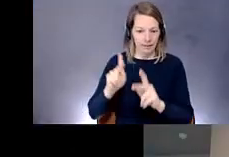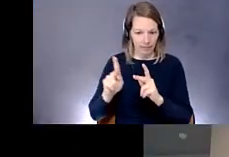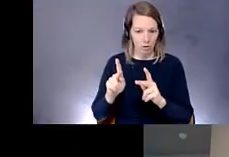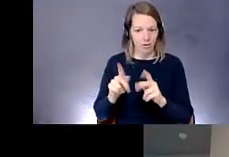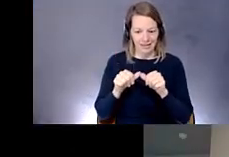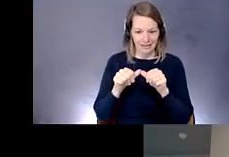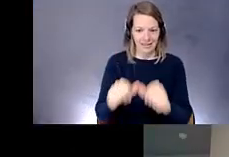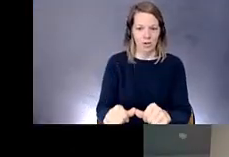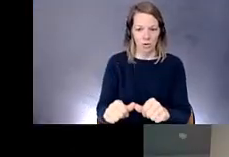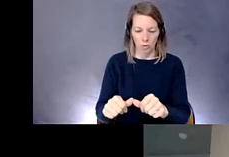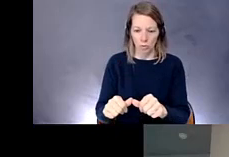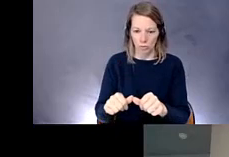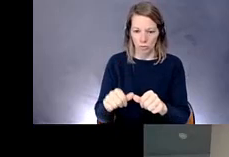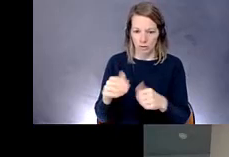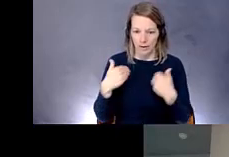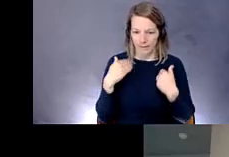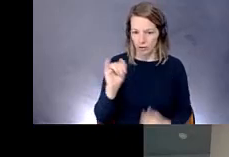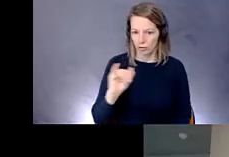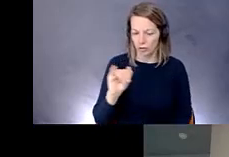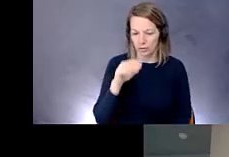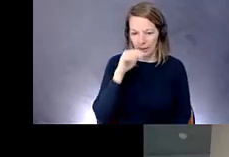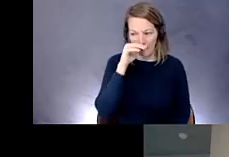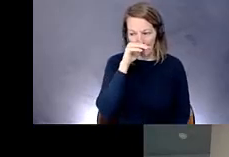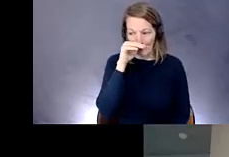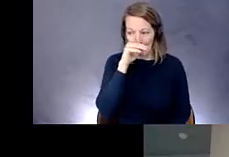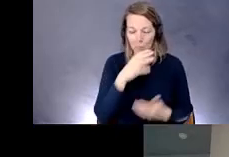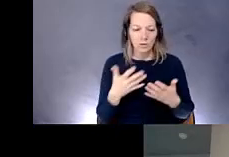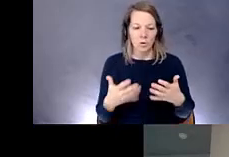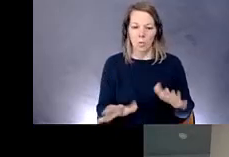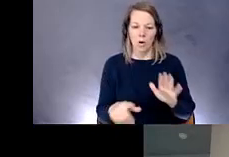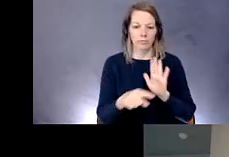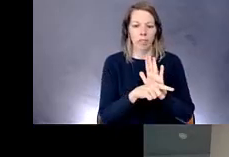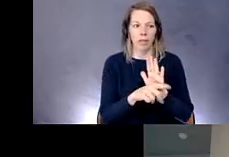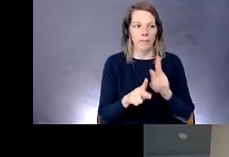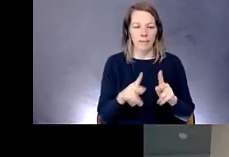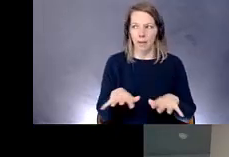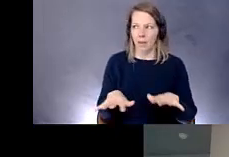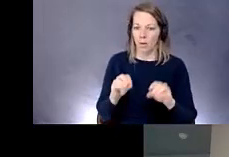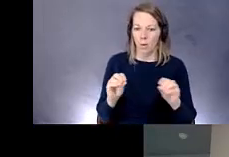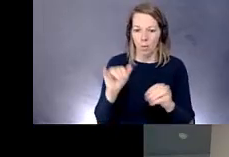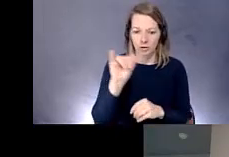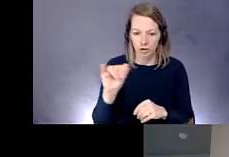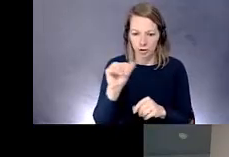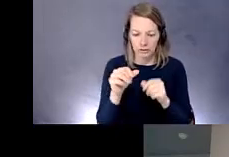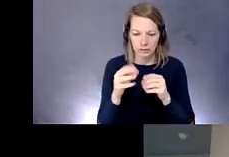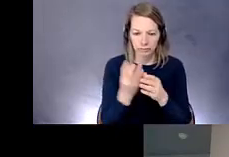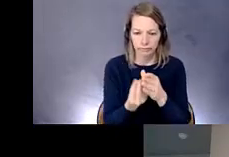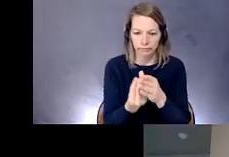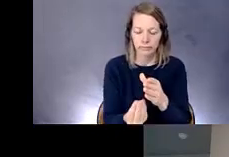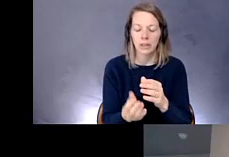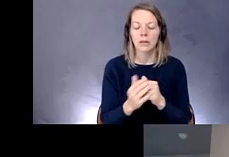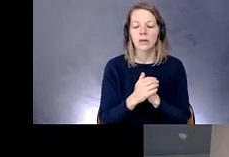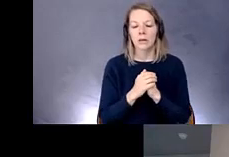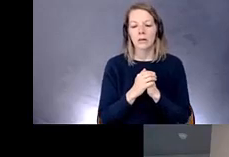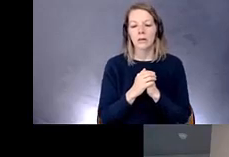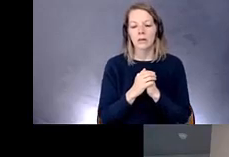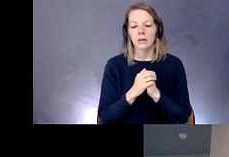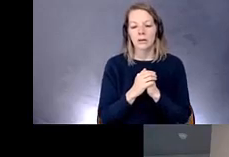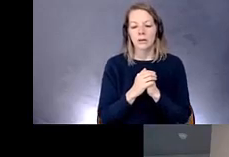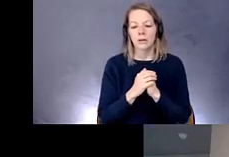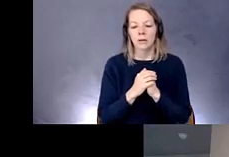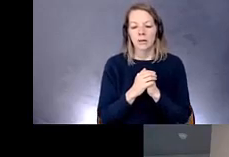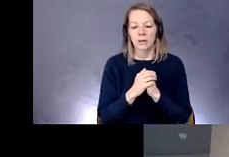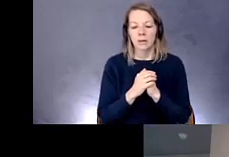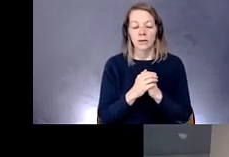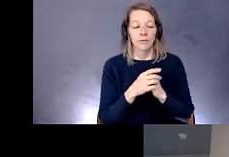want to avoid at all costs any consequences to individuals going uninsured, and we want to make sure that those that lose